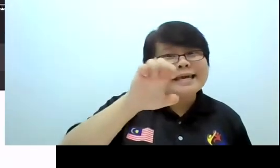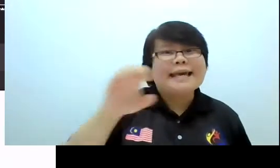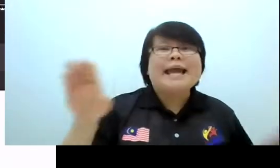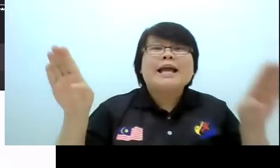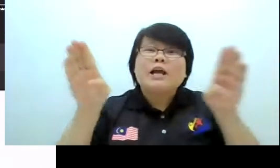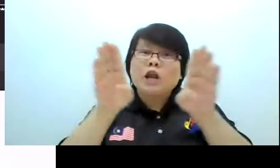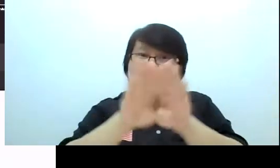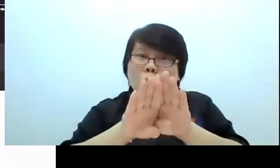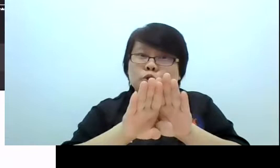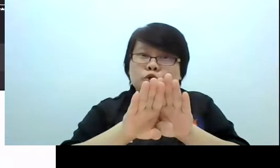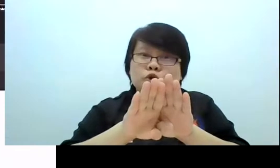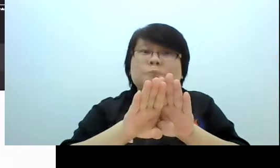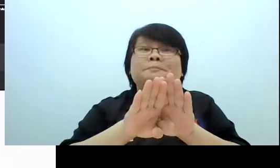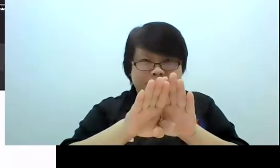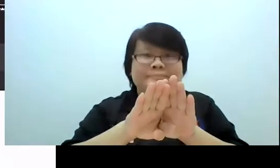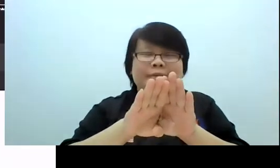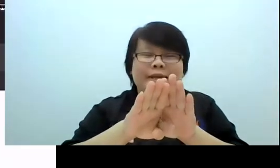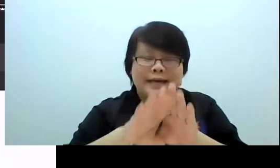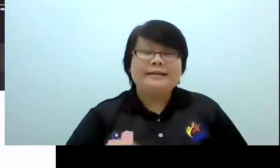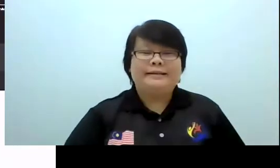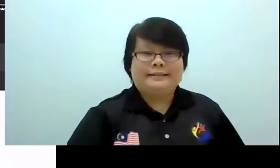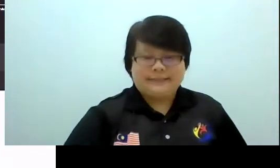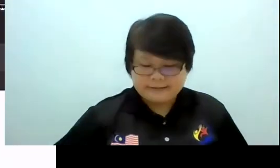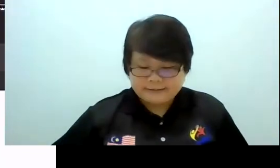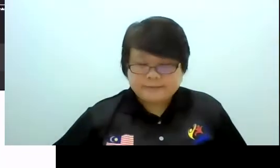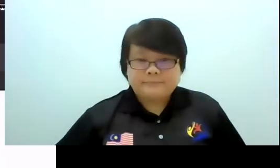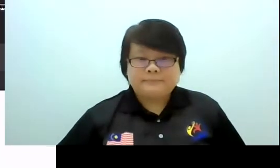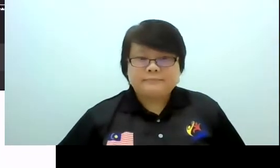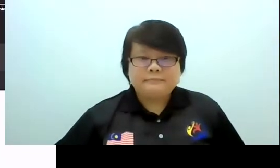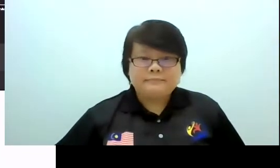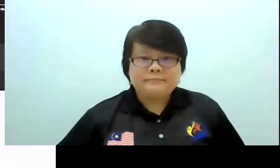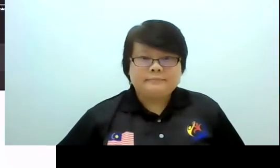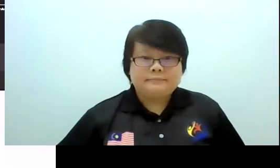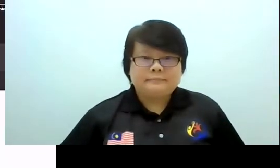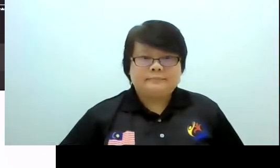E, close, okay?